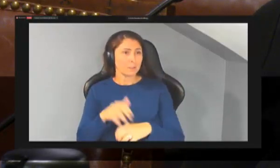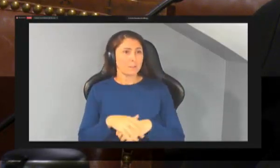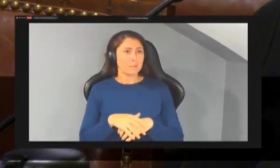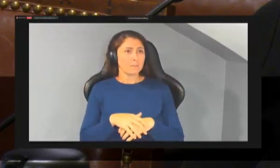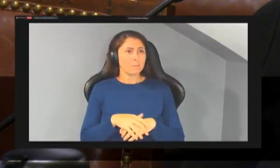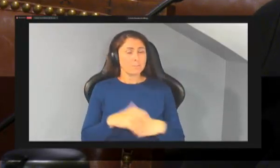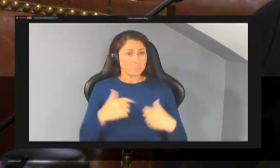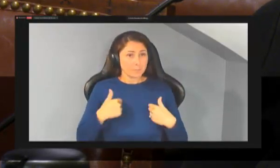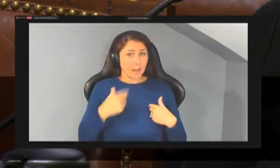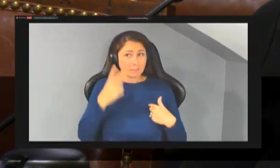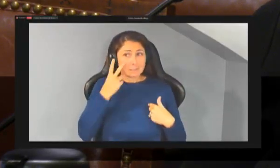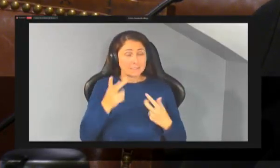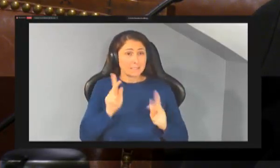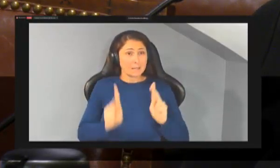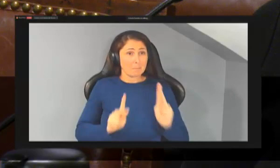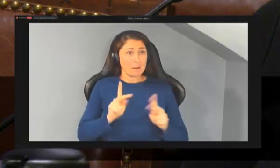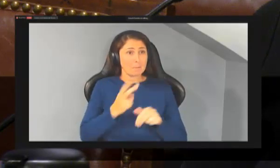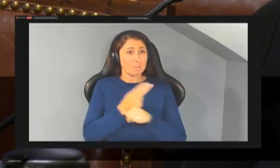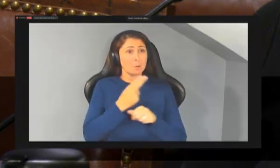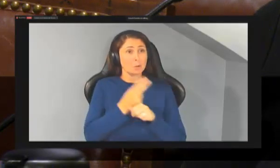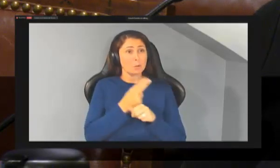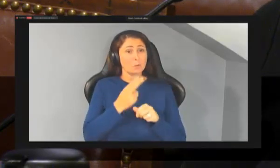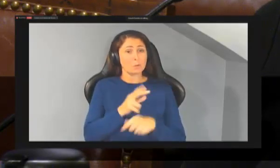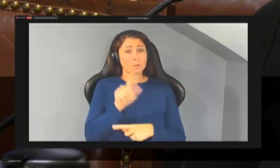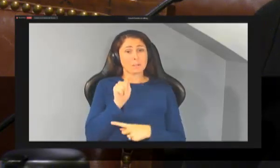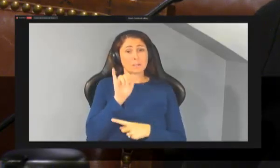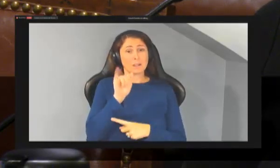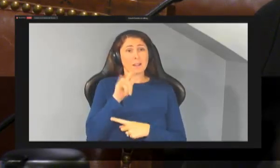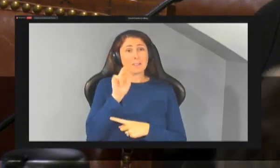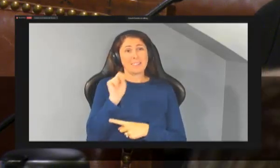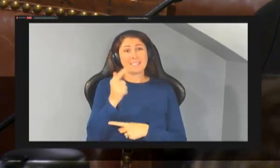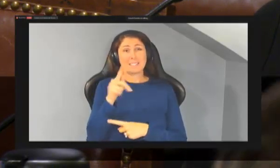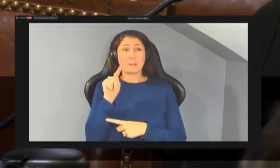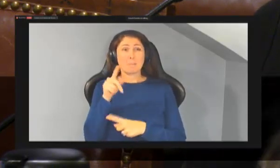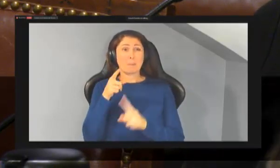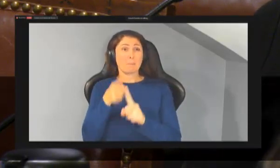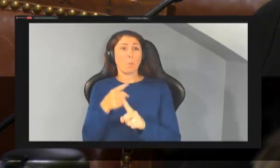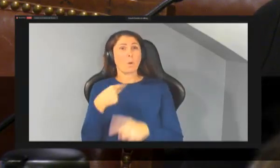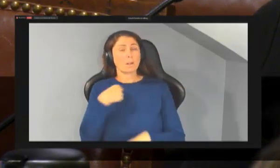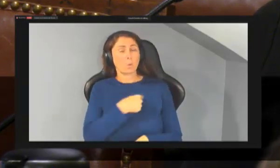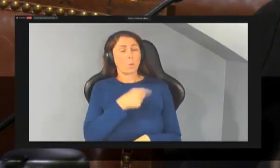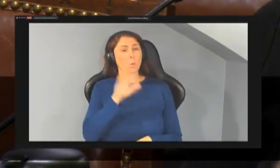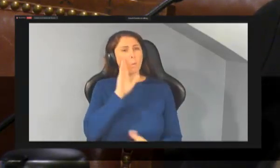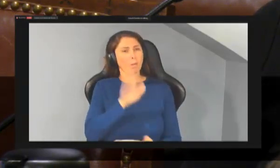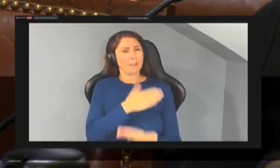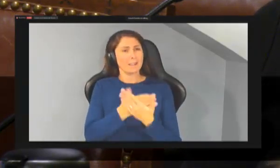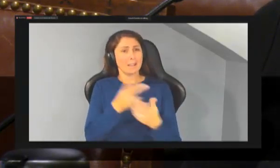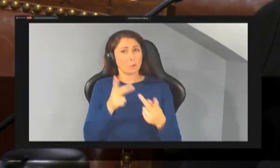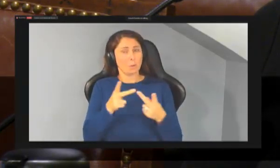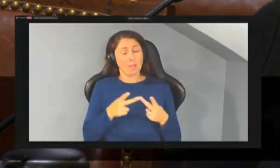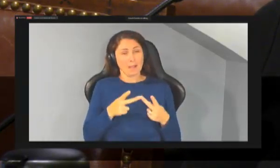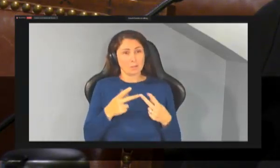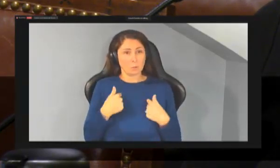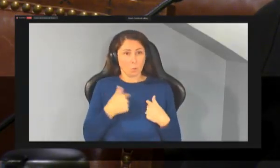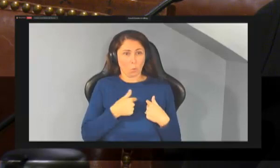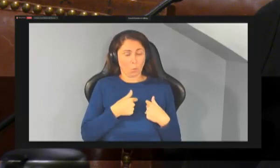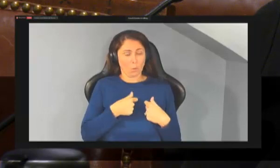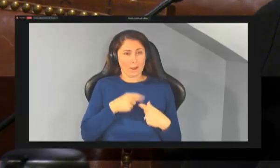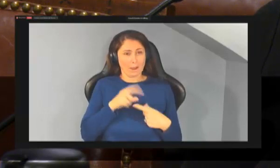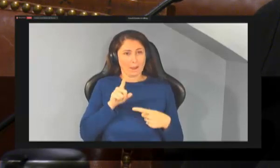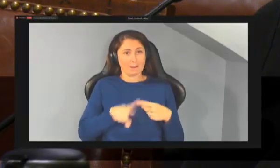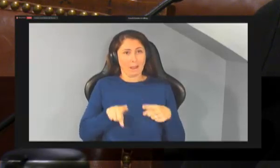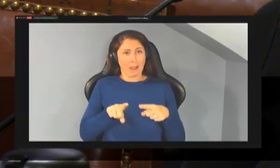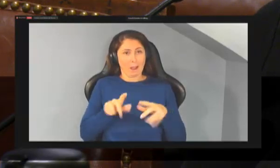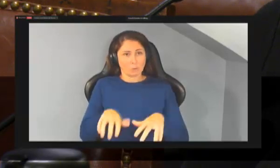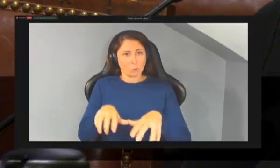I've seen people, you know, use the phrase tipping point, that we're going to get to a place where we're not going to be able to recover.